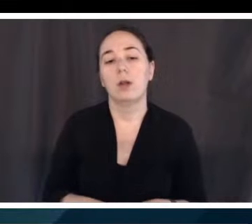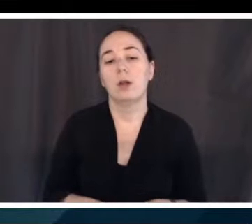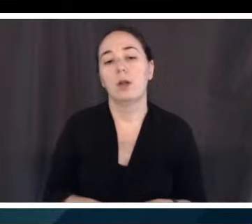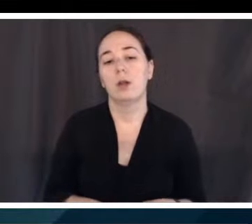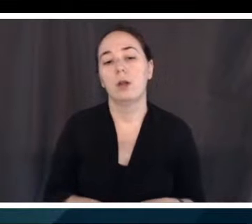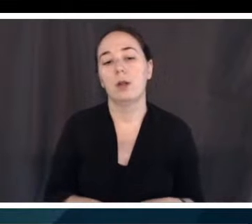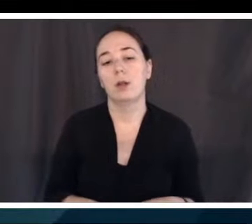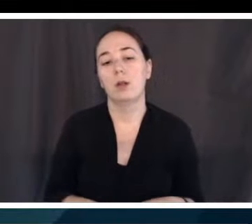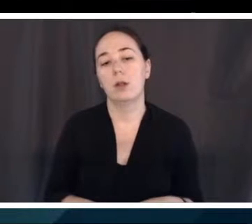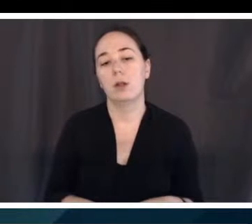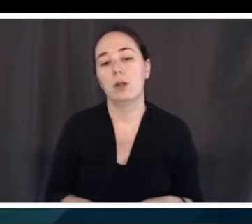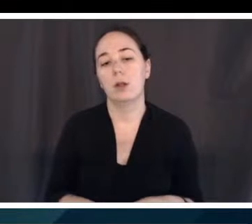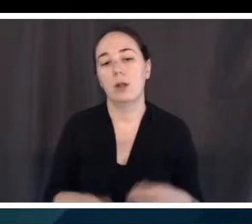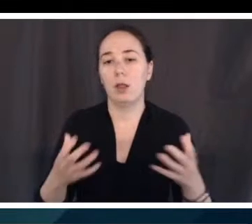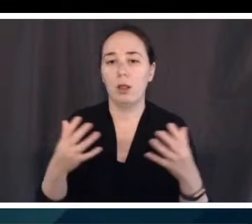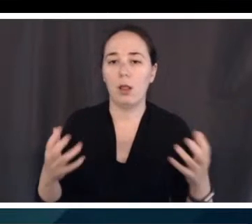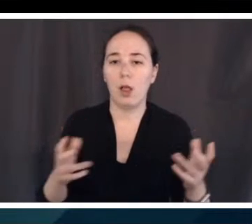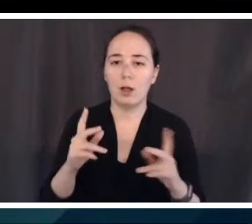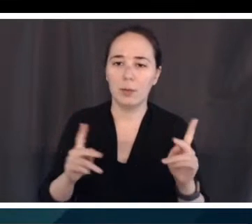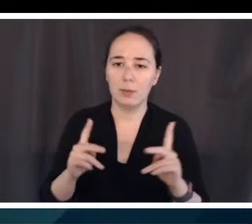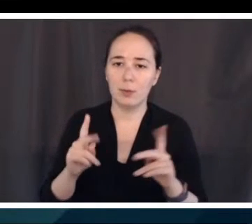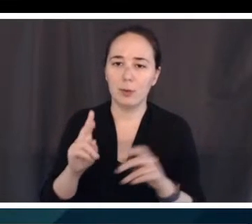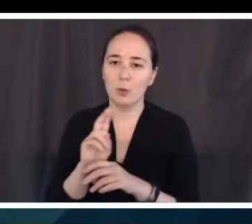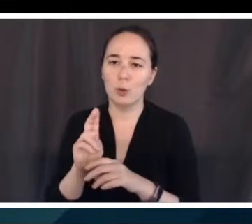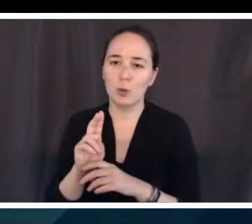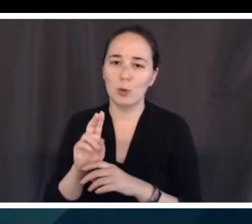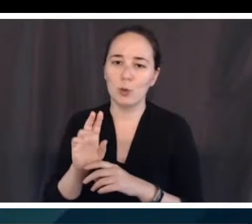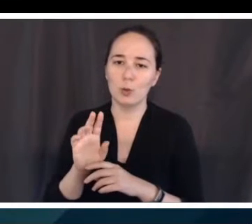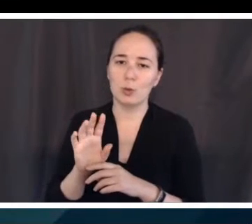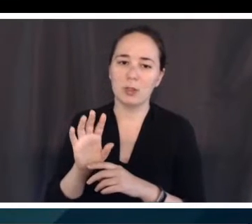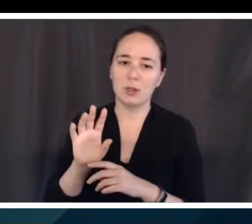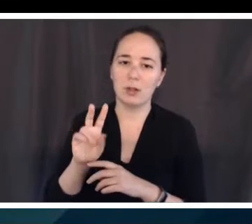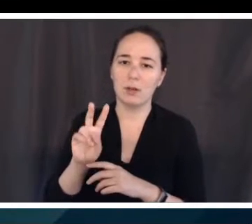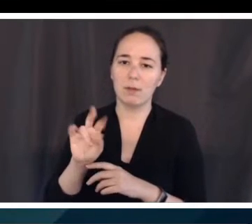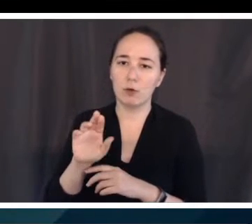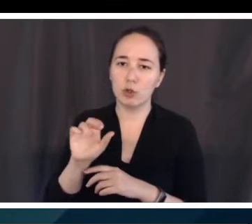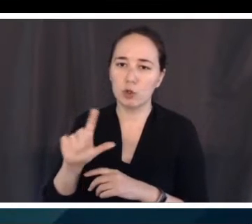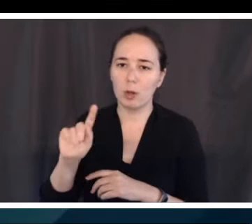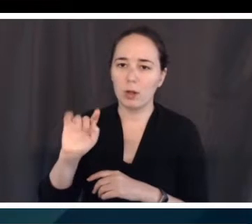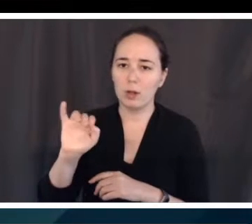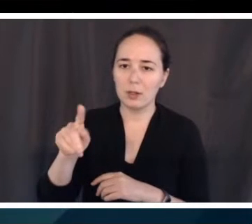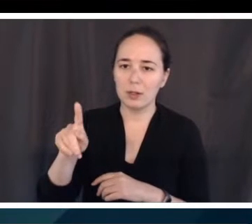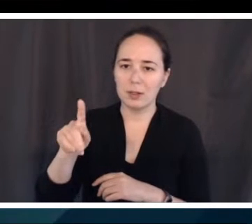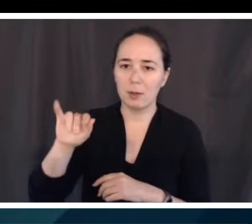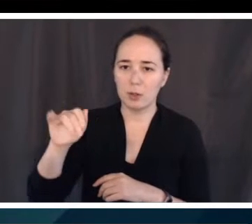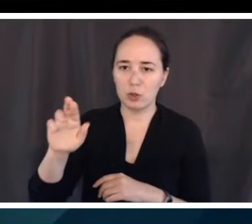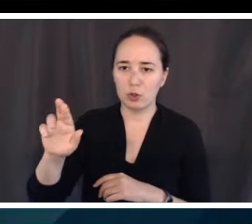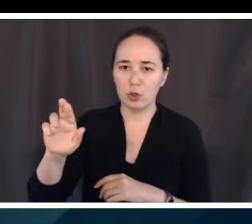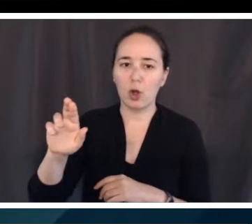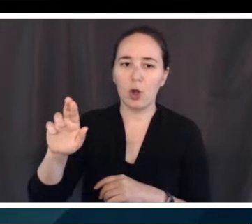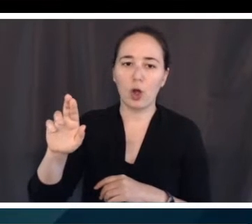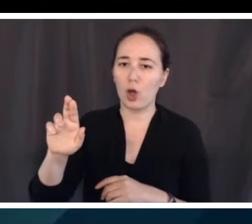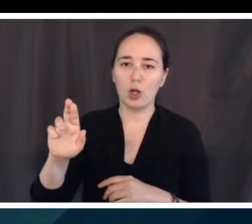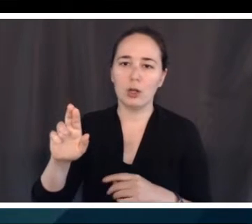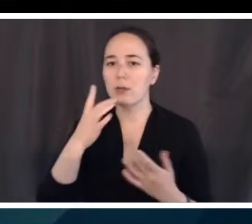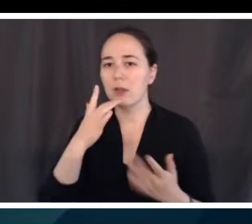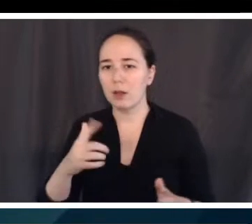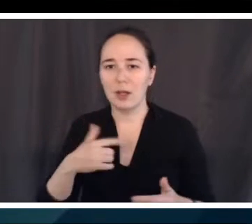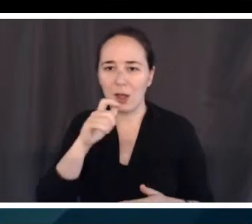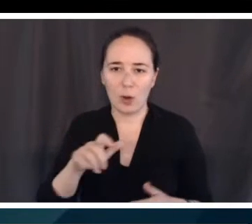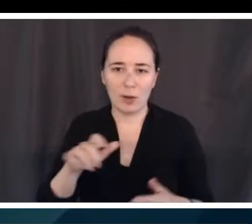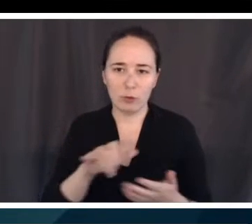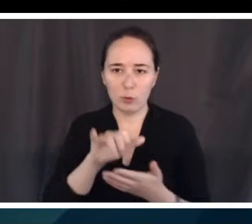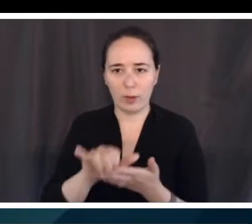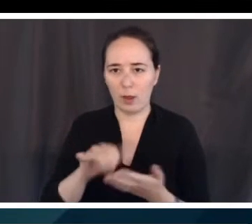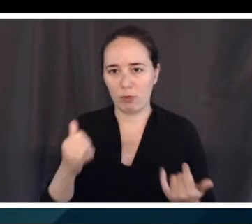had to use virtual tip jars and PayPal and all that stuff. And the universe is lined up so I don't have to do that for the time